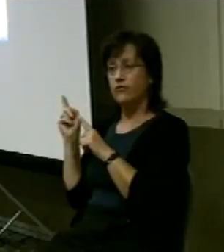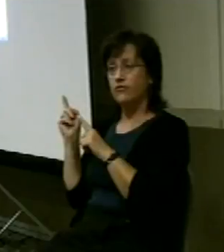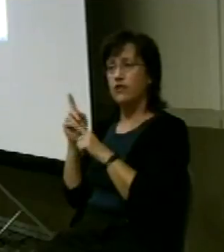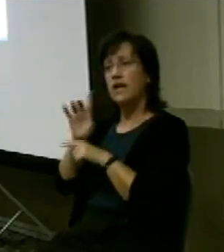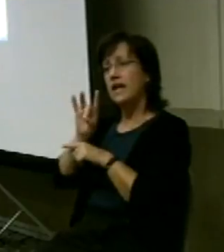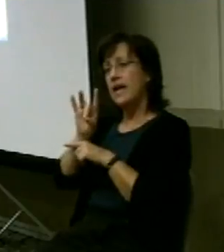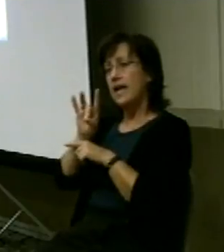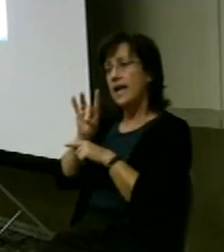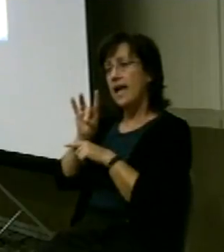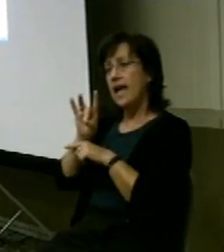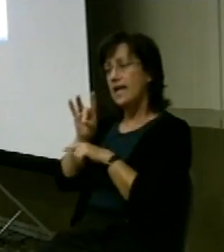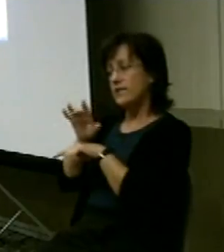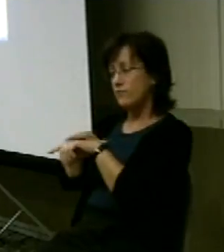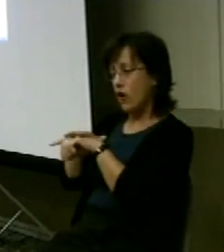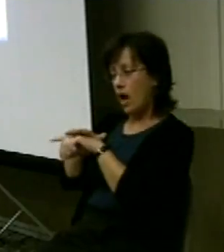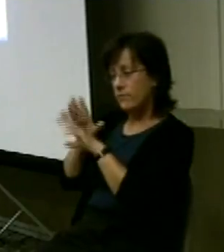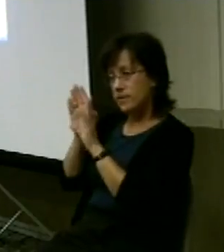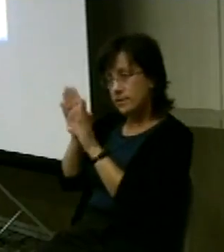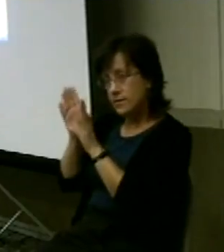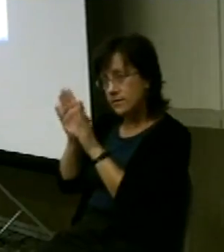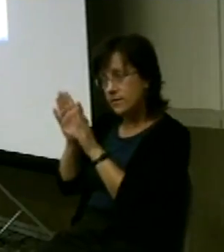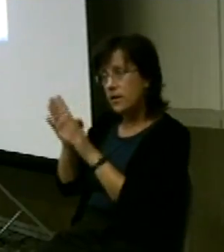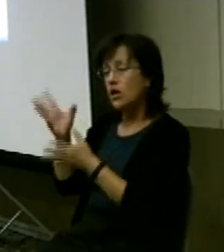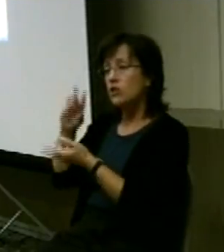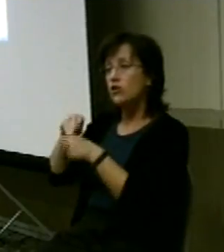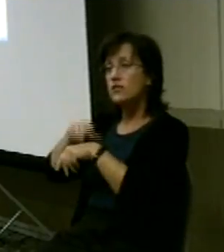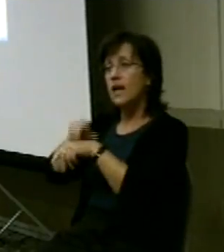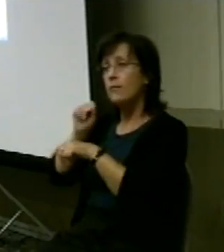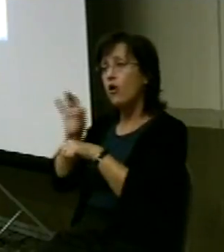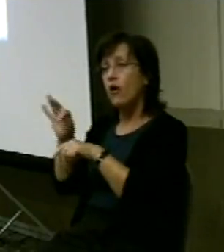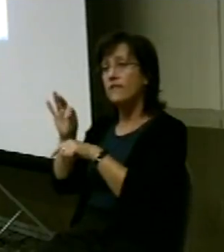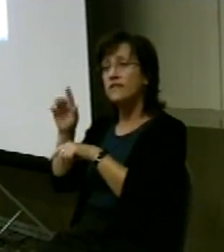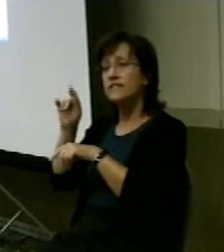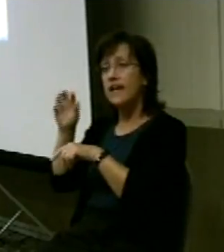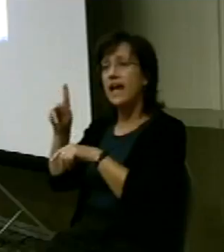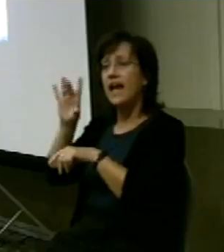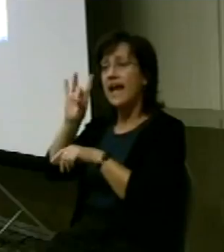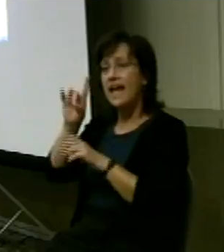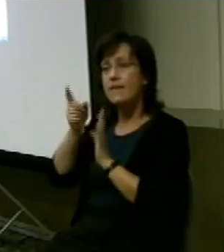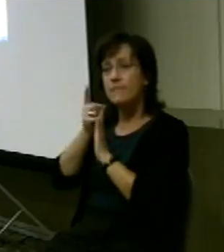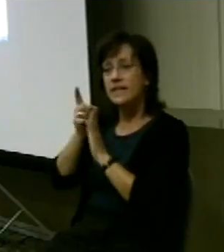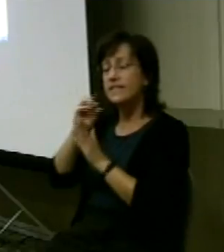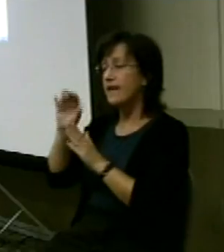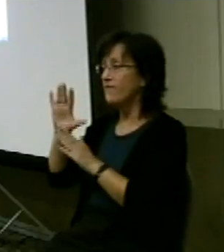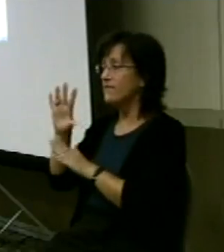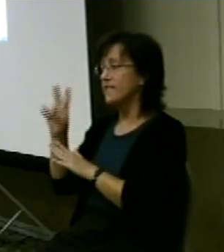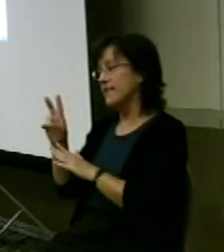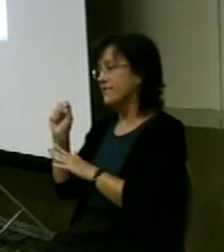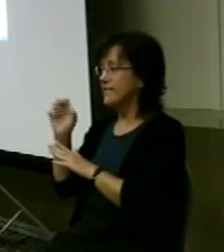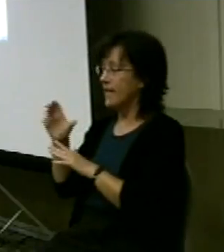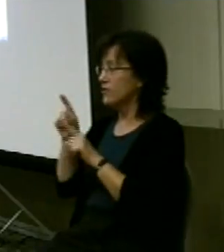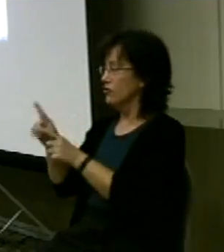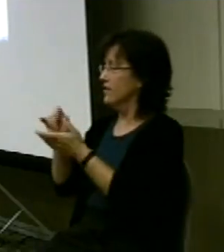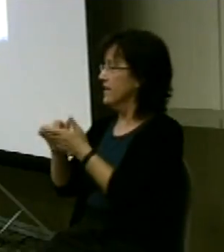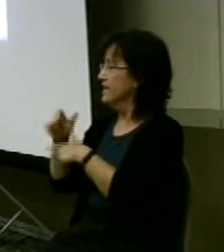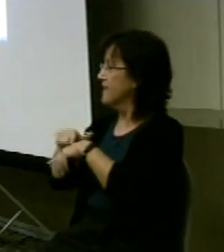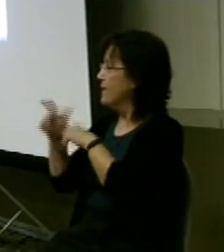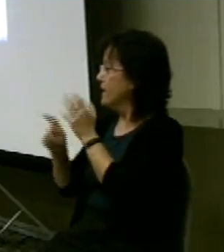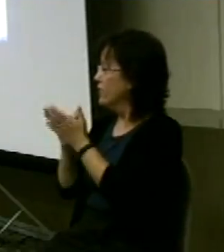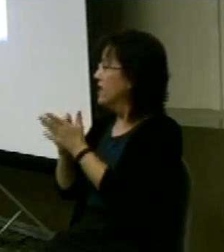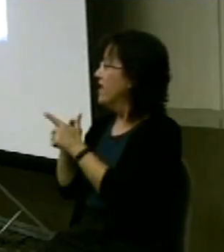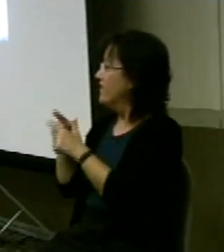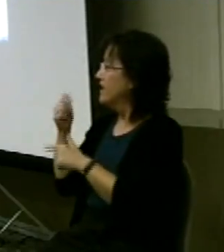8 prompts, and their total time off task was 8 minutes and 57 seconds during that time period. Then it was 17